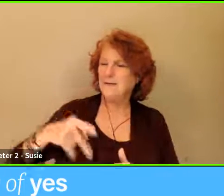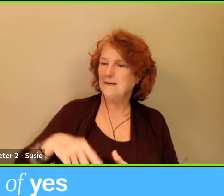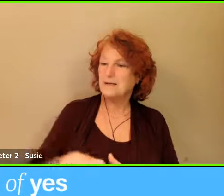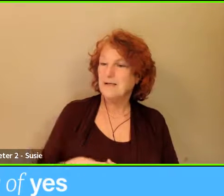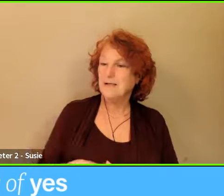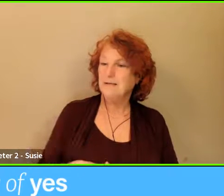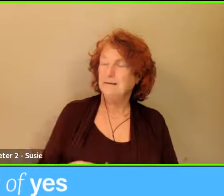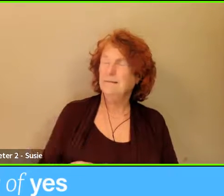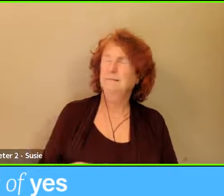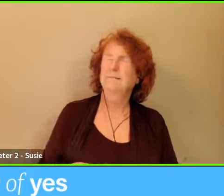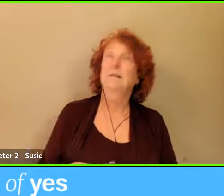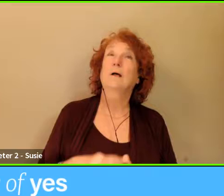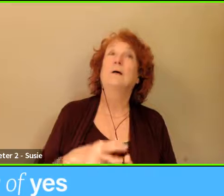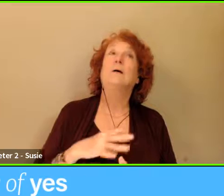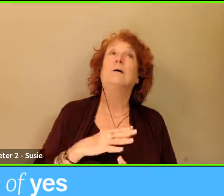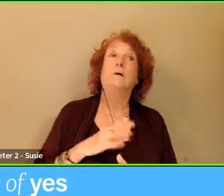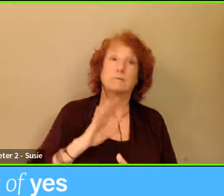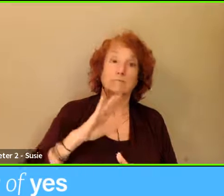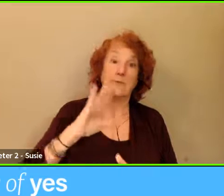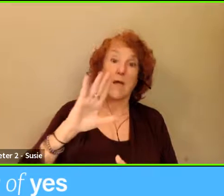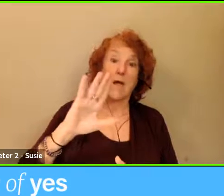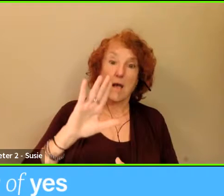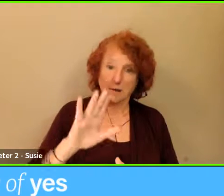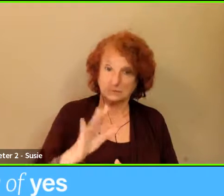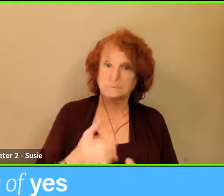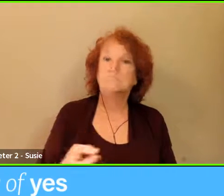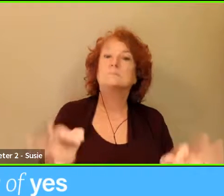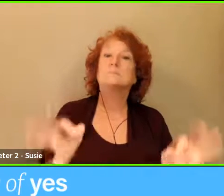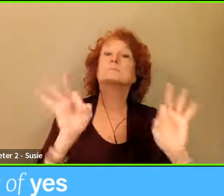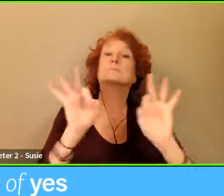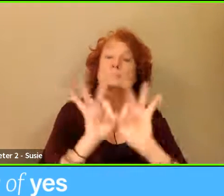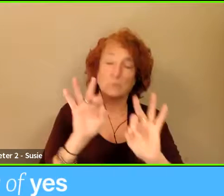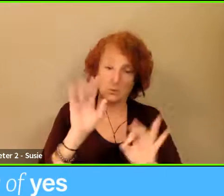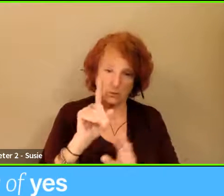Great and absolutely crucial questions.